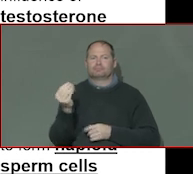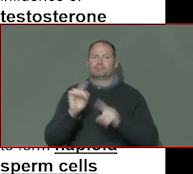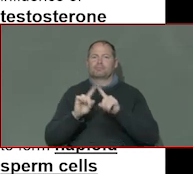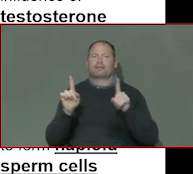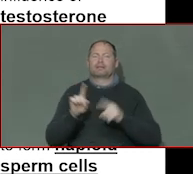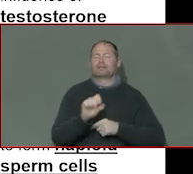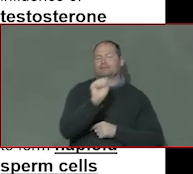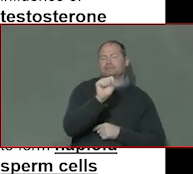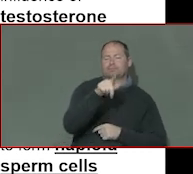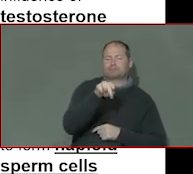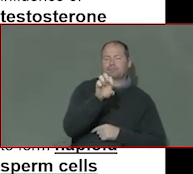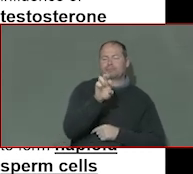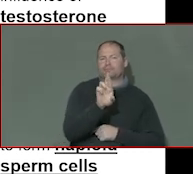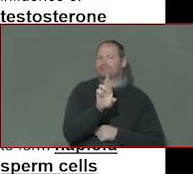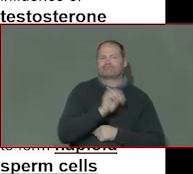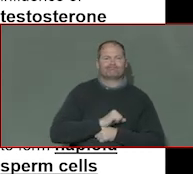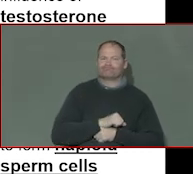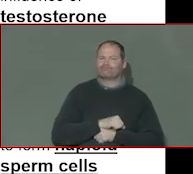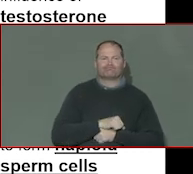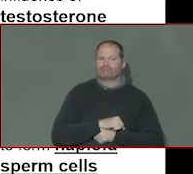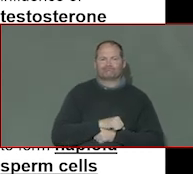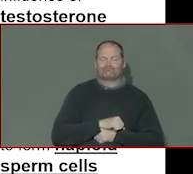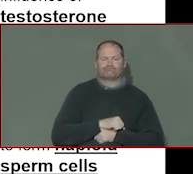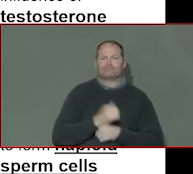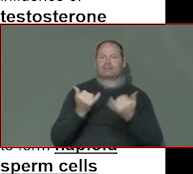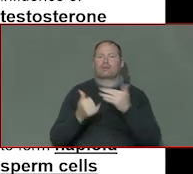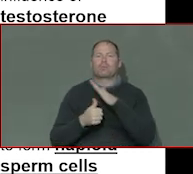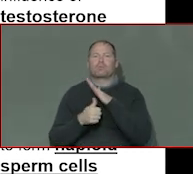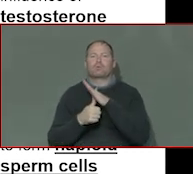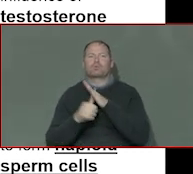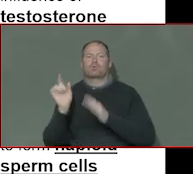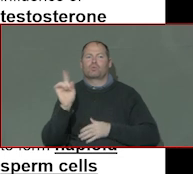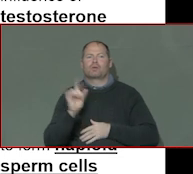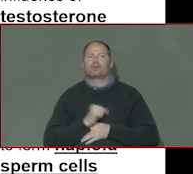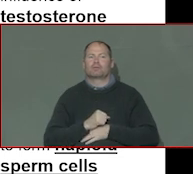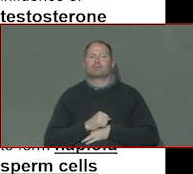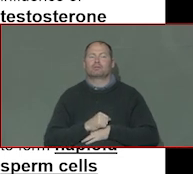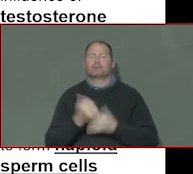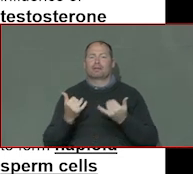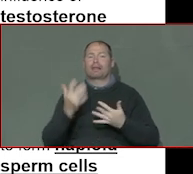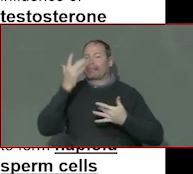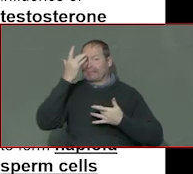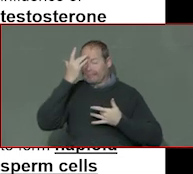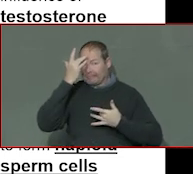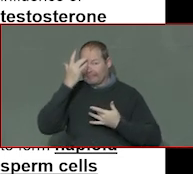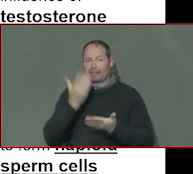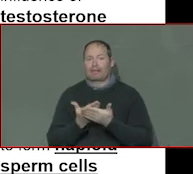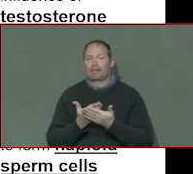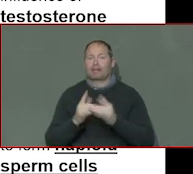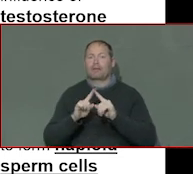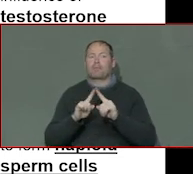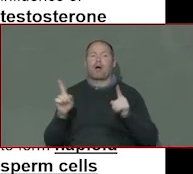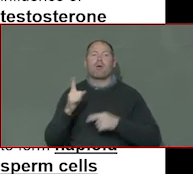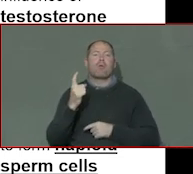sperm. The important thing to remember there is you will still be able to get diseases, but you will not be able to